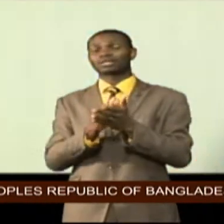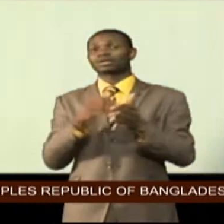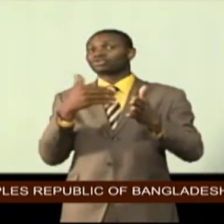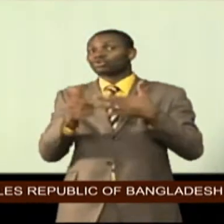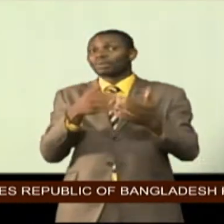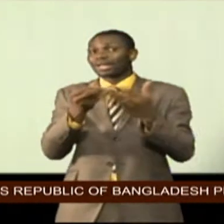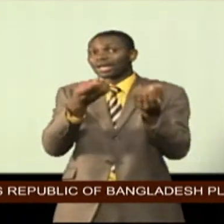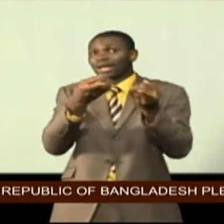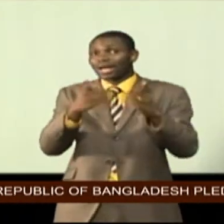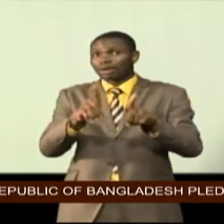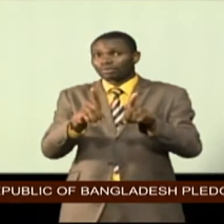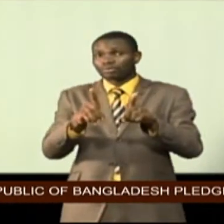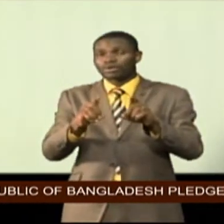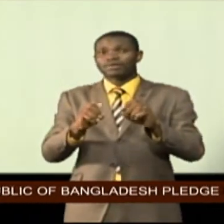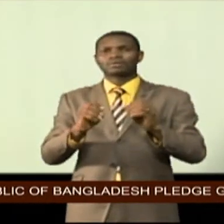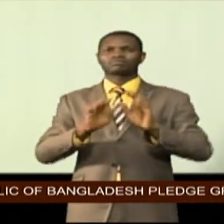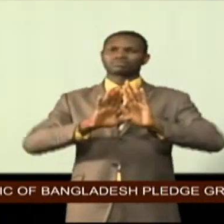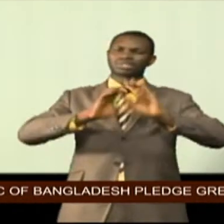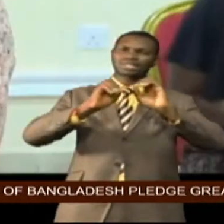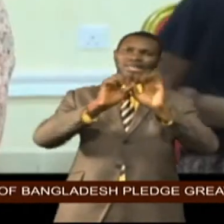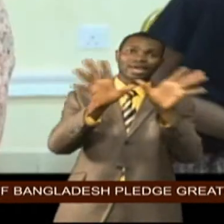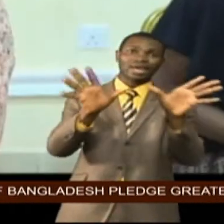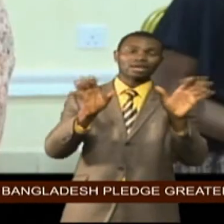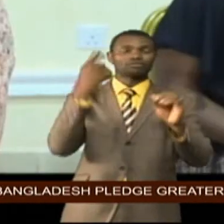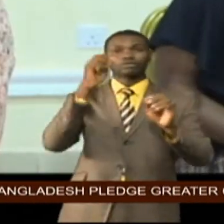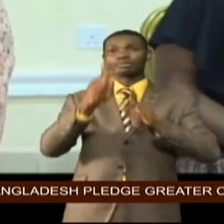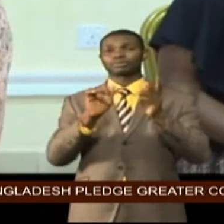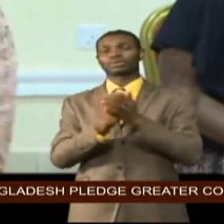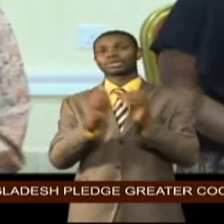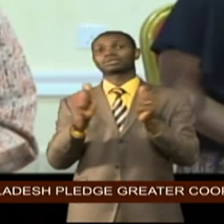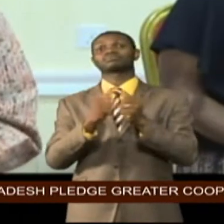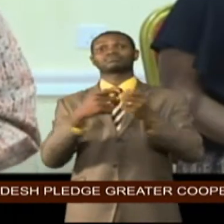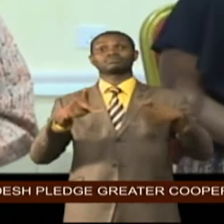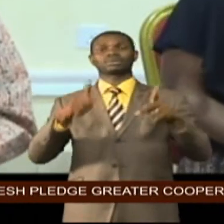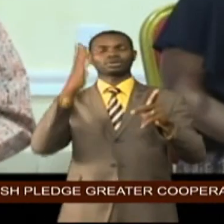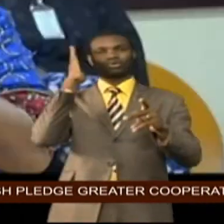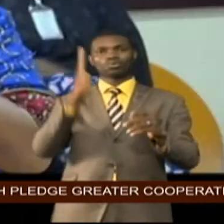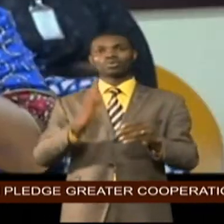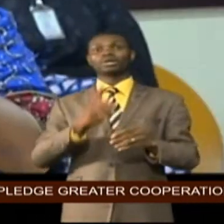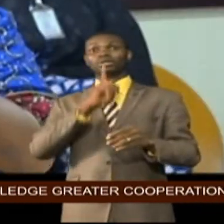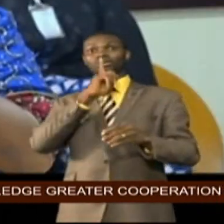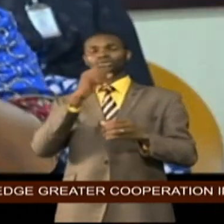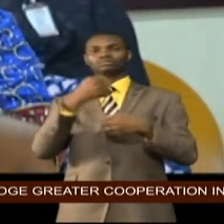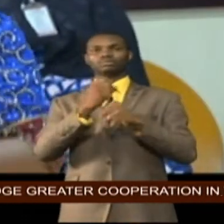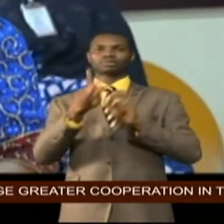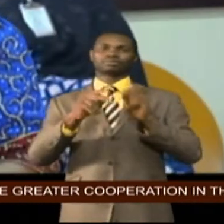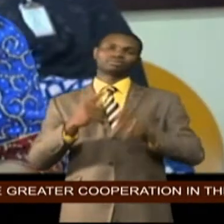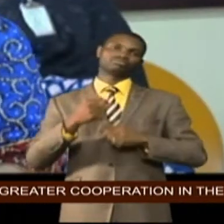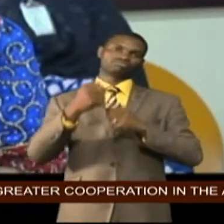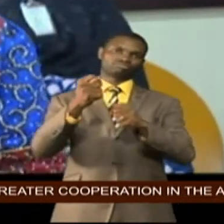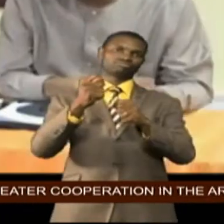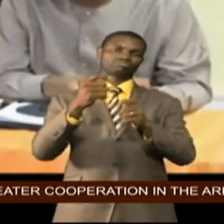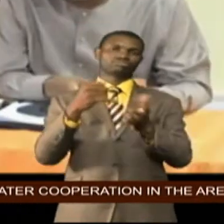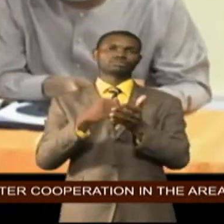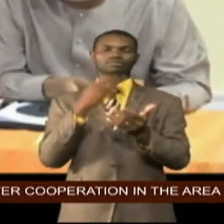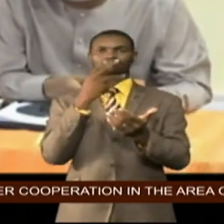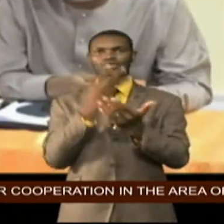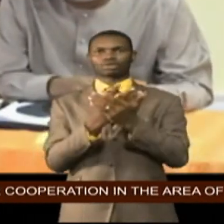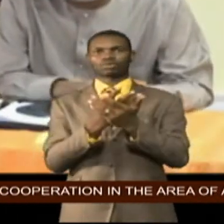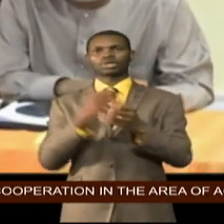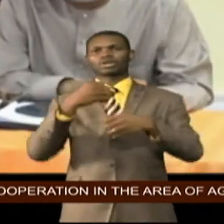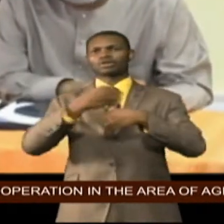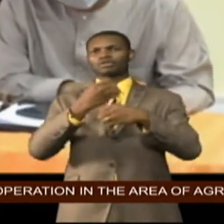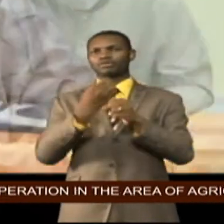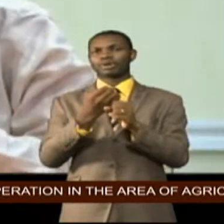fair and transparent platform for players will go a long way in restoring trust and by extension create wealth for the